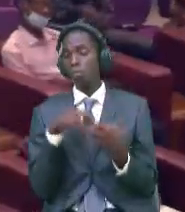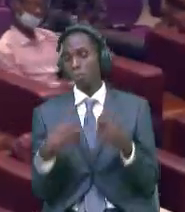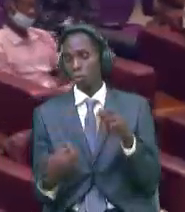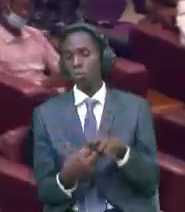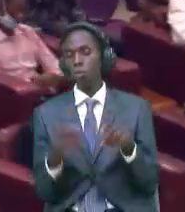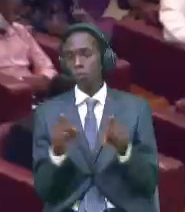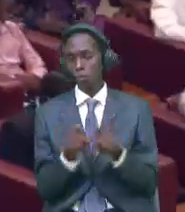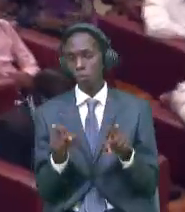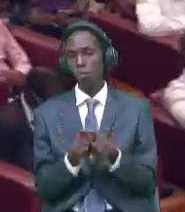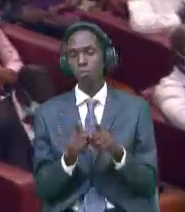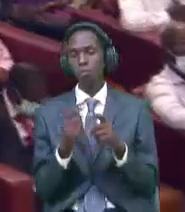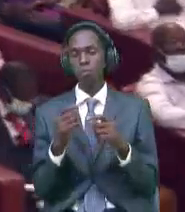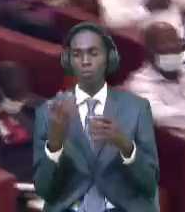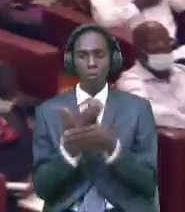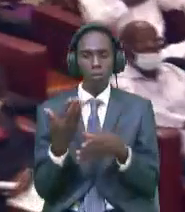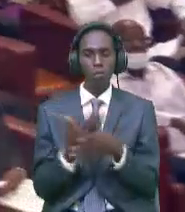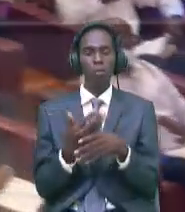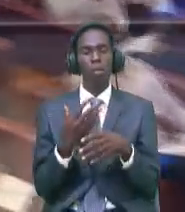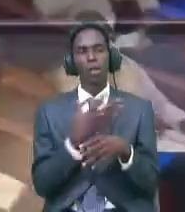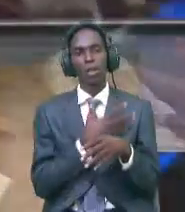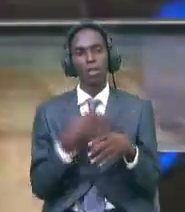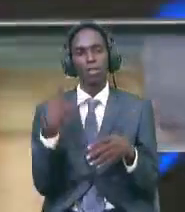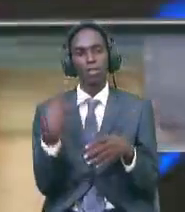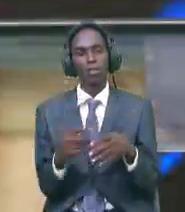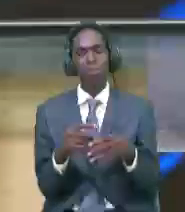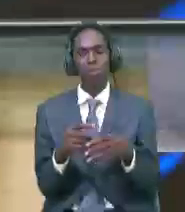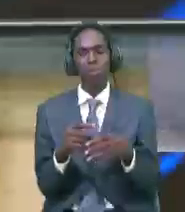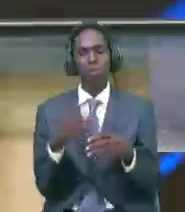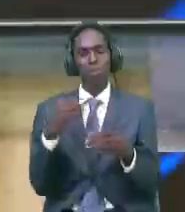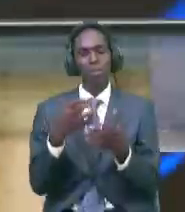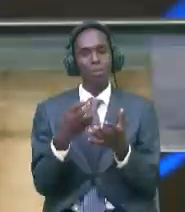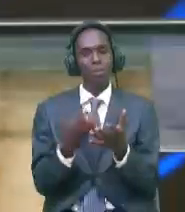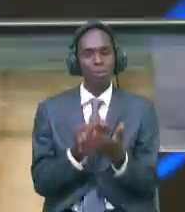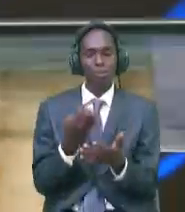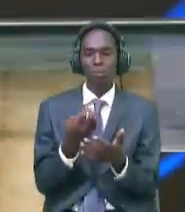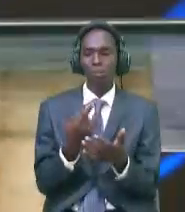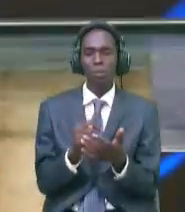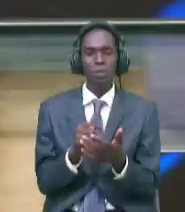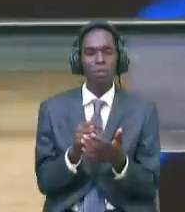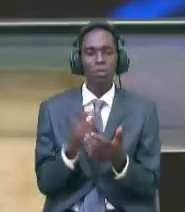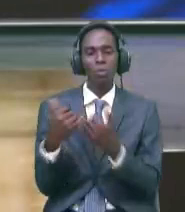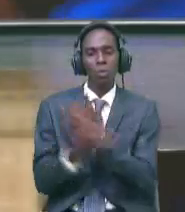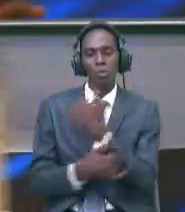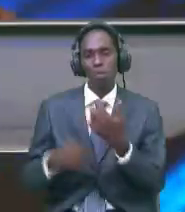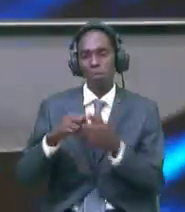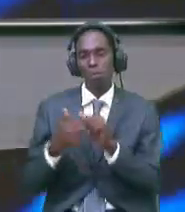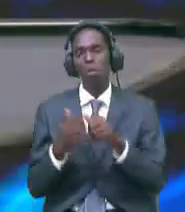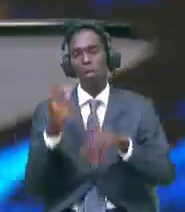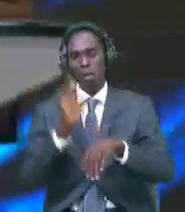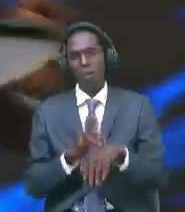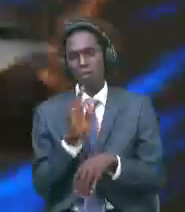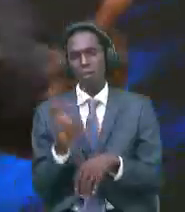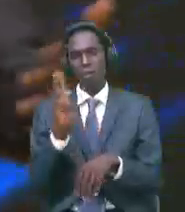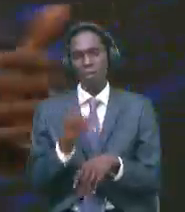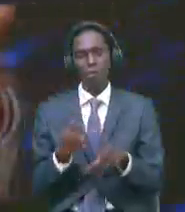had, you know, the economic crunch also affecting them. But all the same, because of